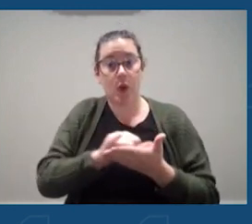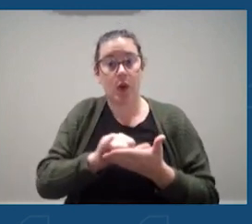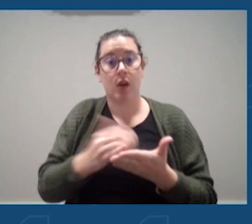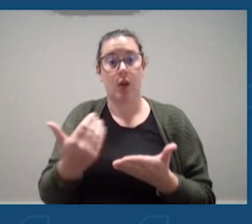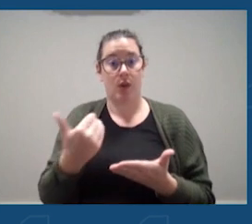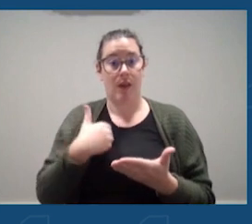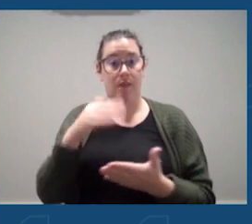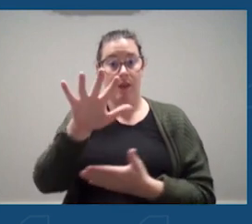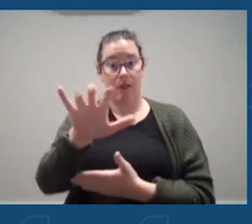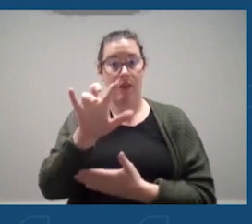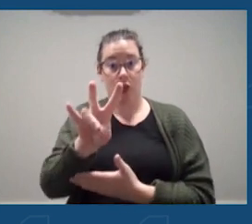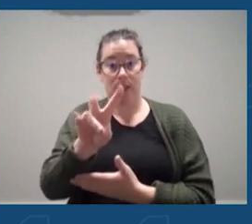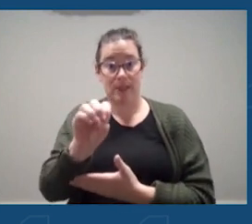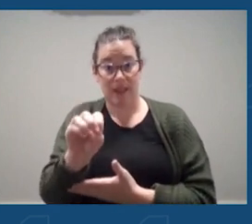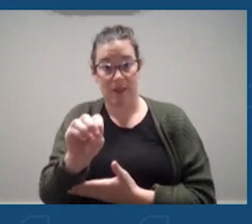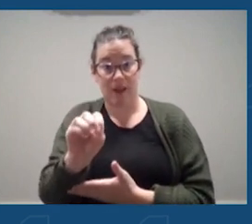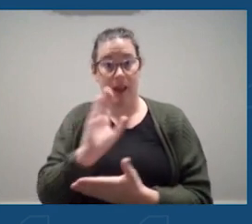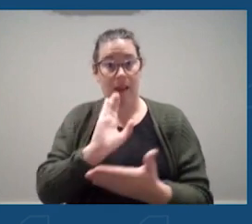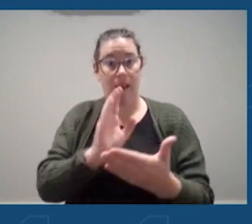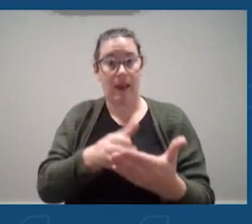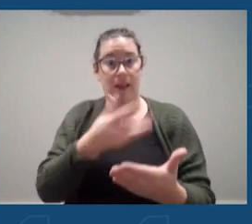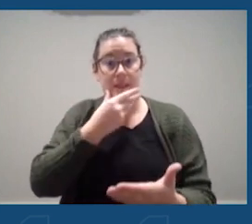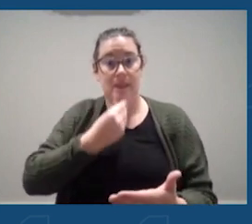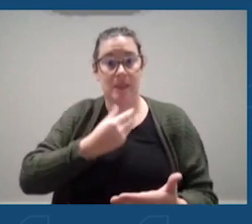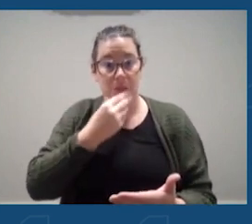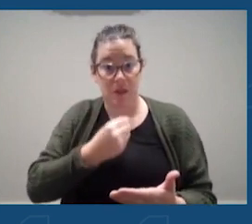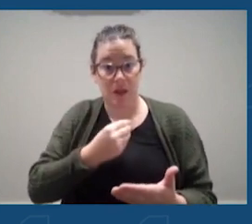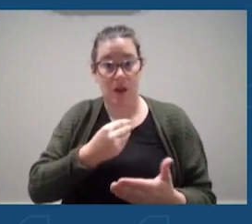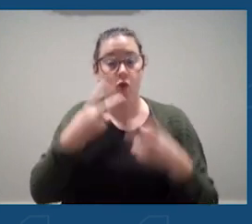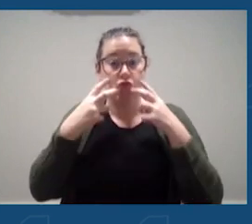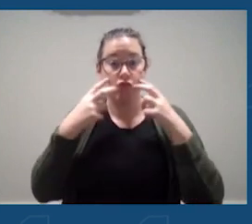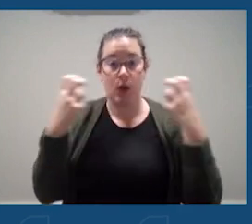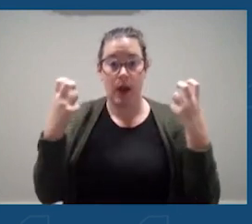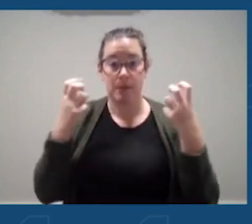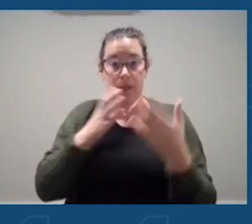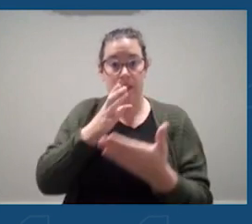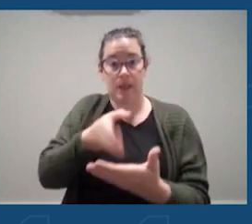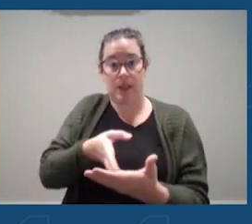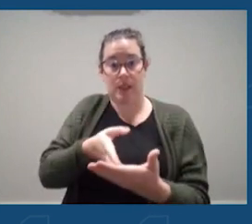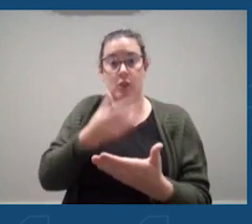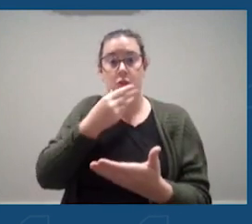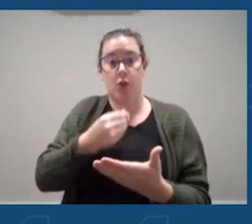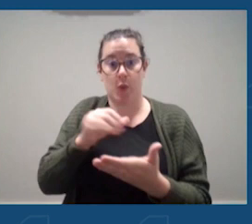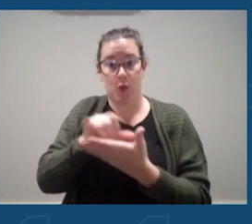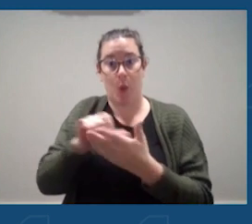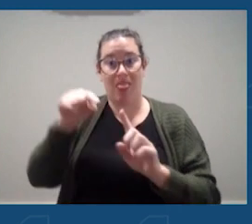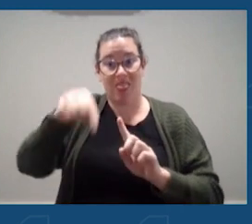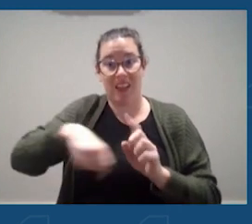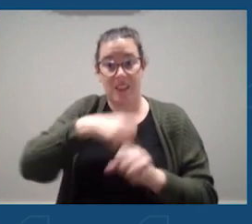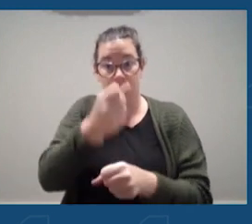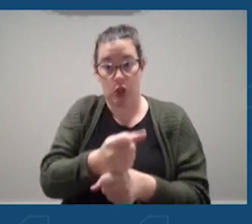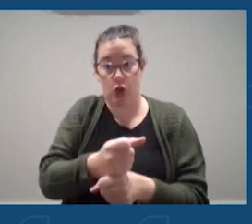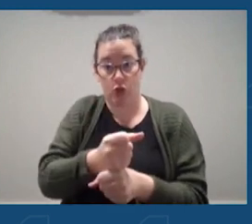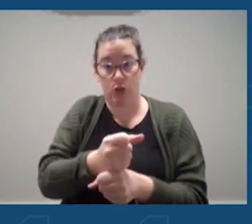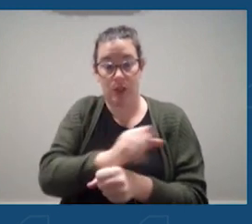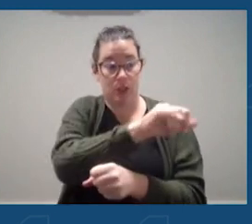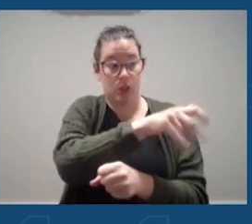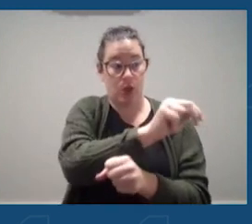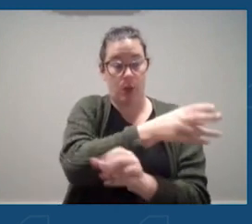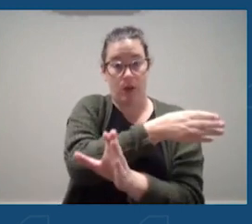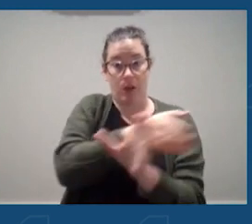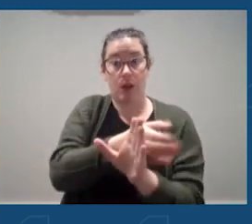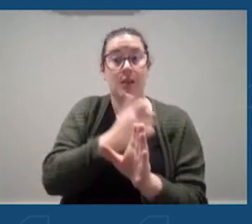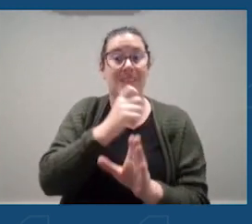570 anti-Semitic crimes perpetrated against Jewish New Yorkers this year. That's not in the last